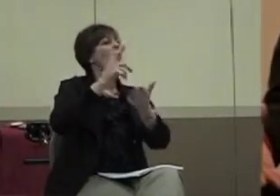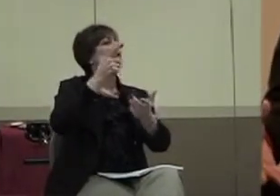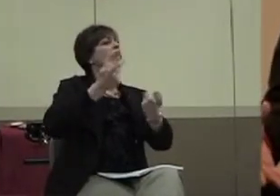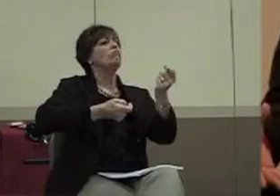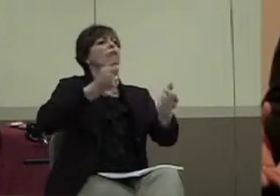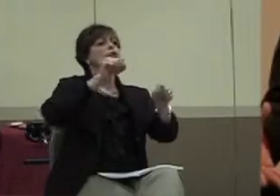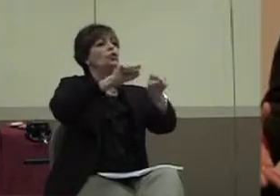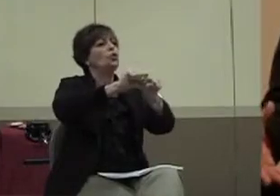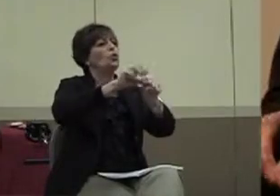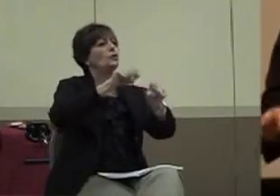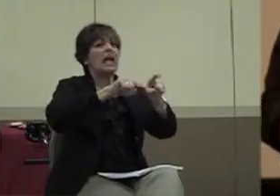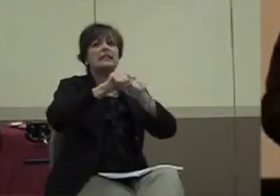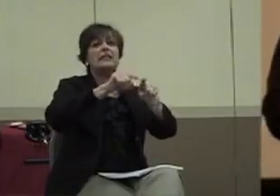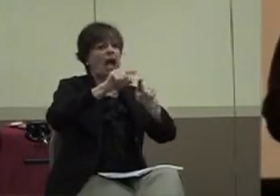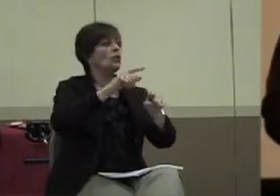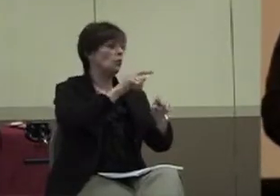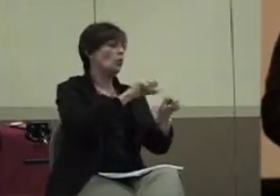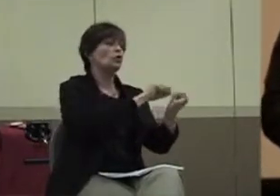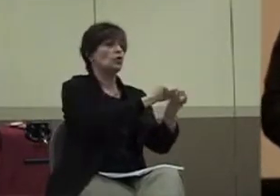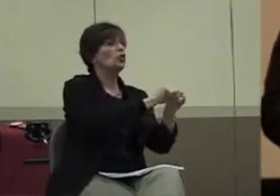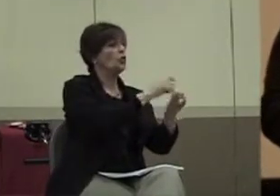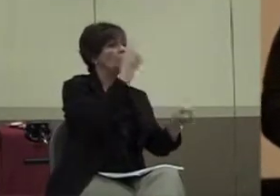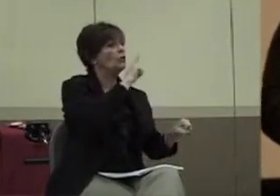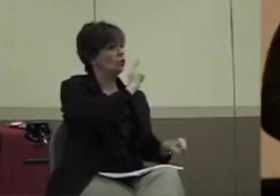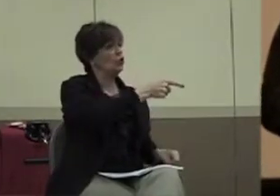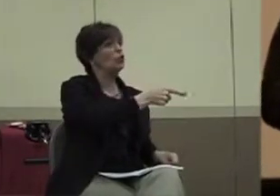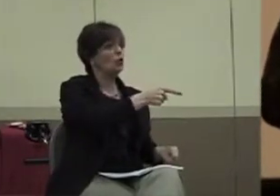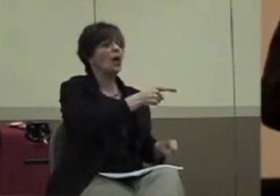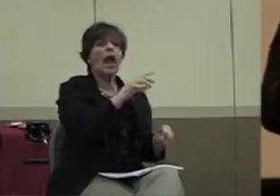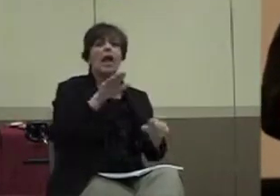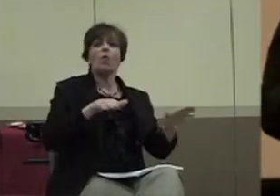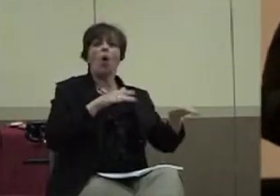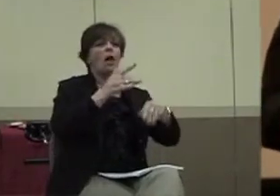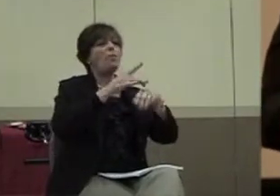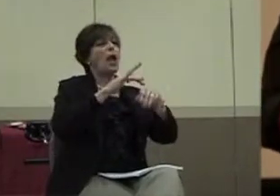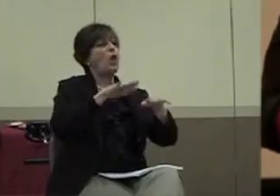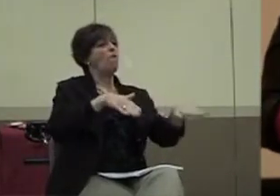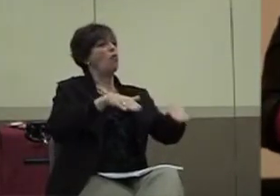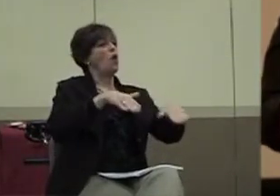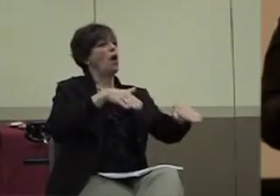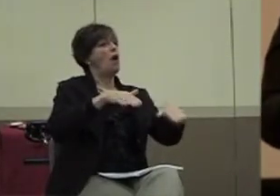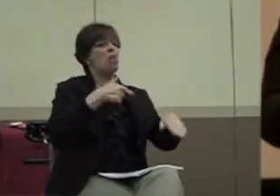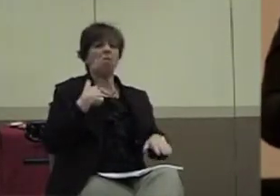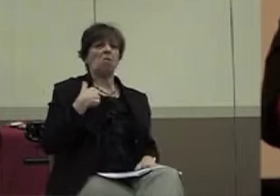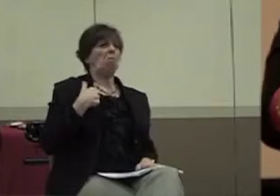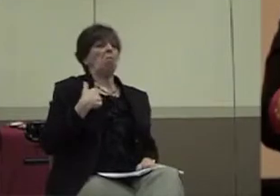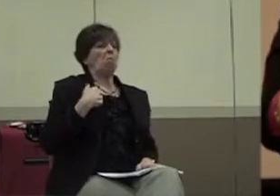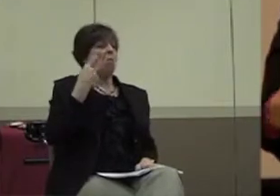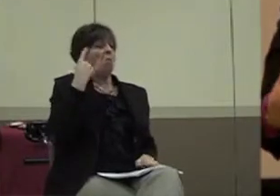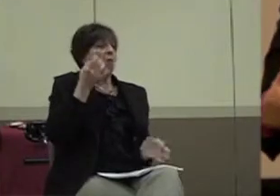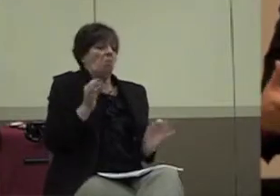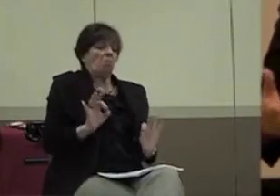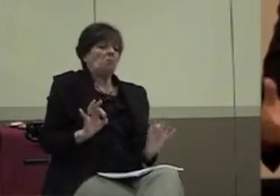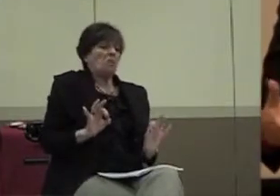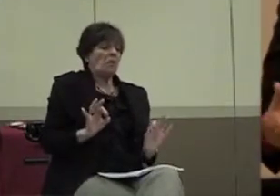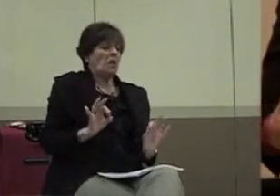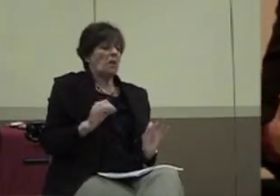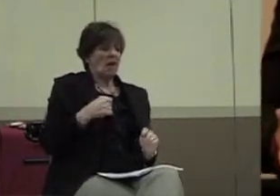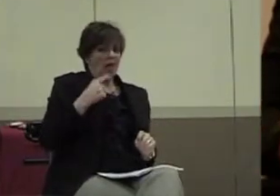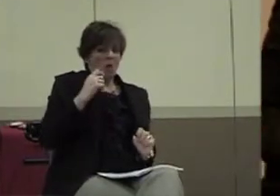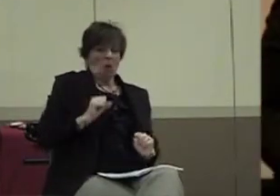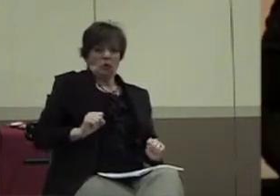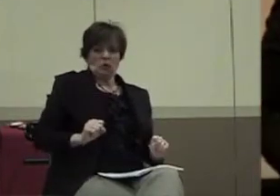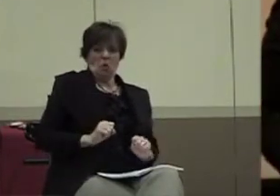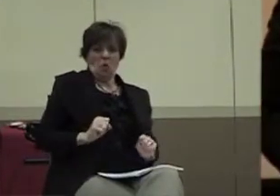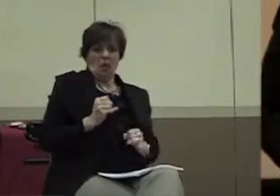or their shoes for sure, and they walk around barefoot. And I didn't think anything of it while I was there other than, oh my gosh, it's so cold. The